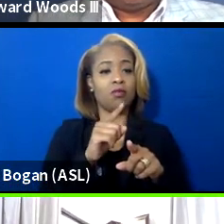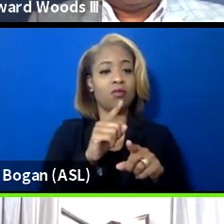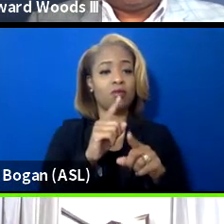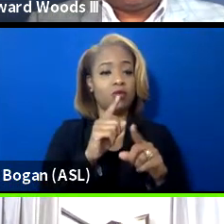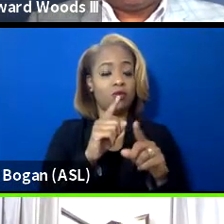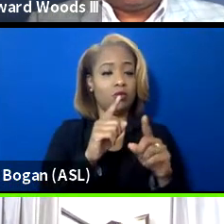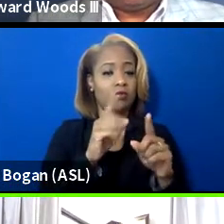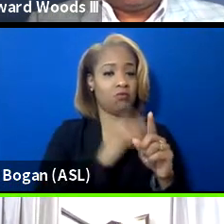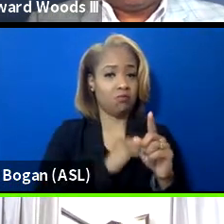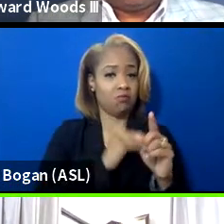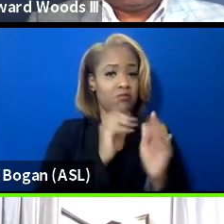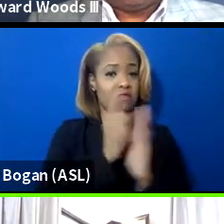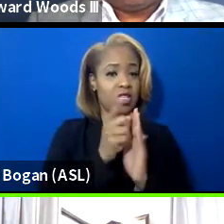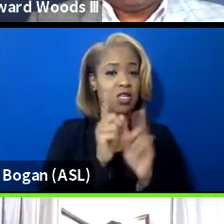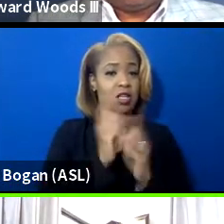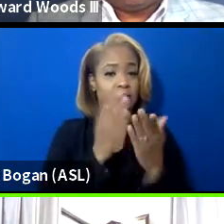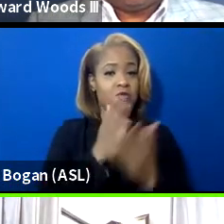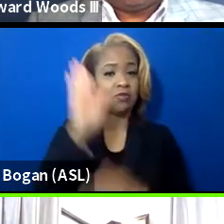with a raised hand.